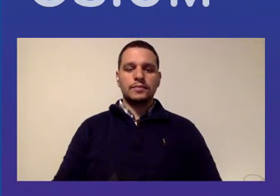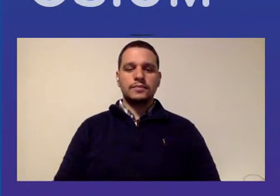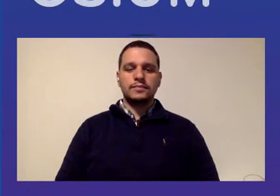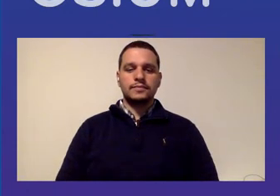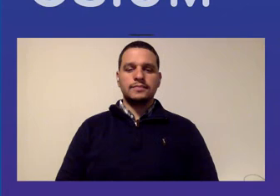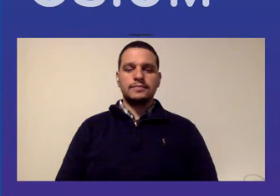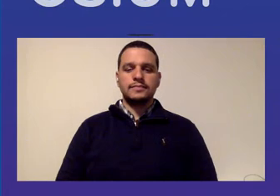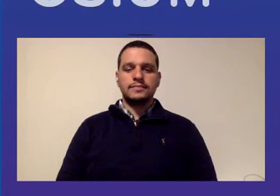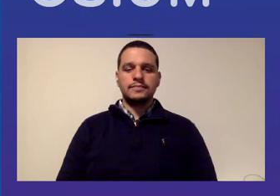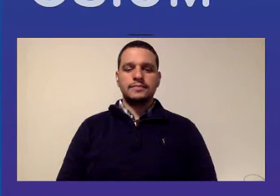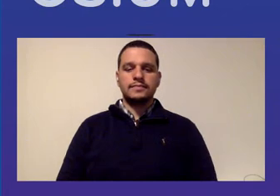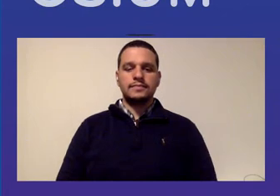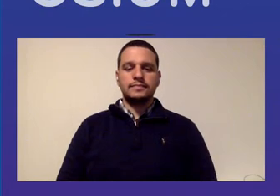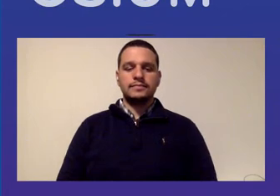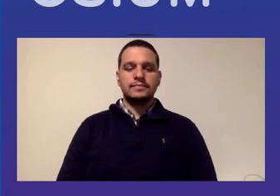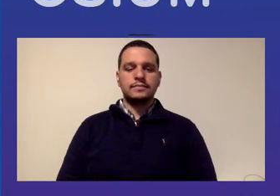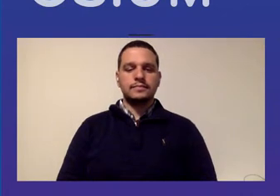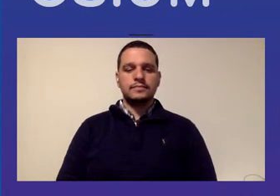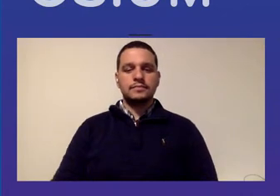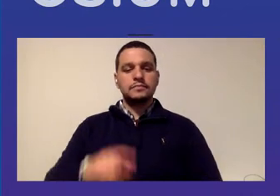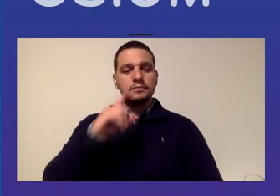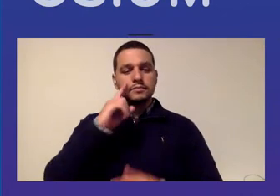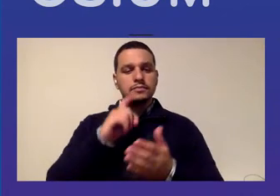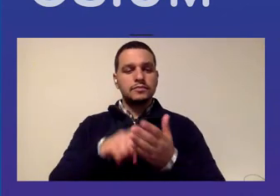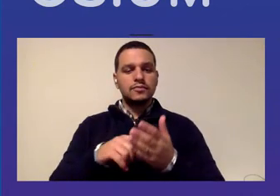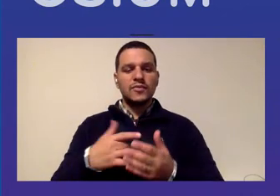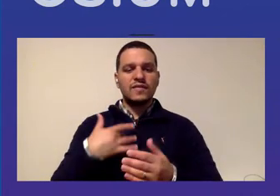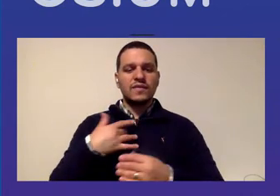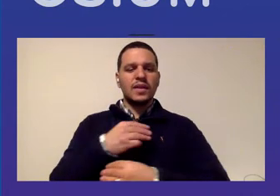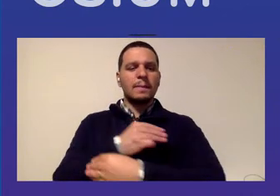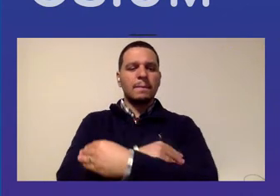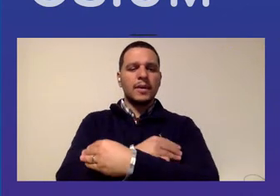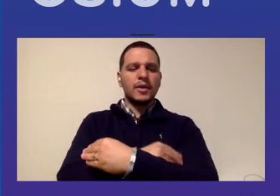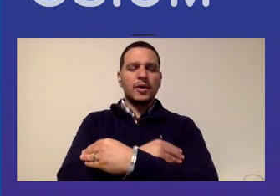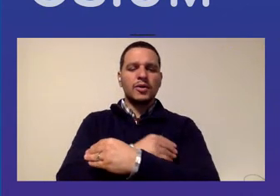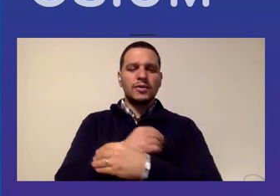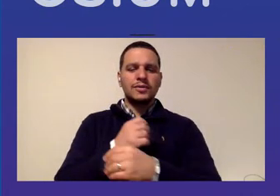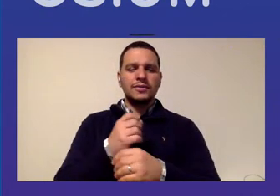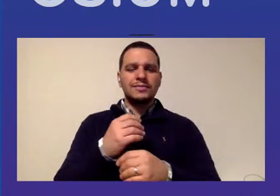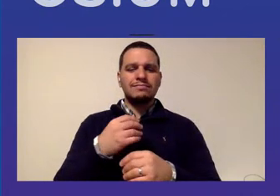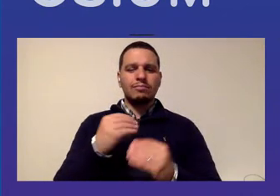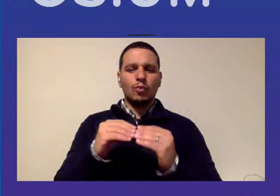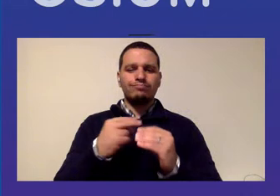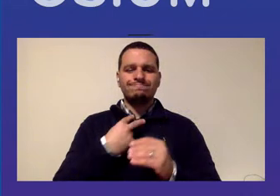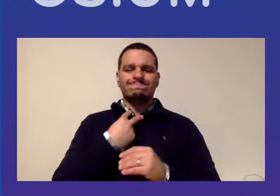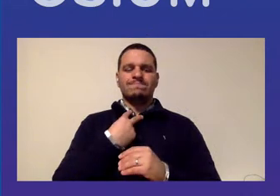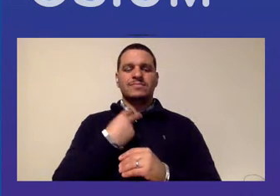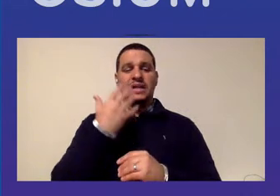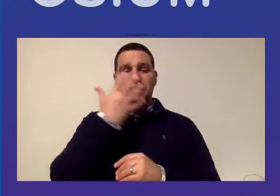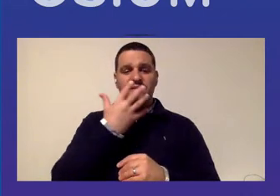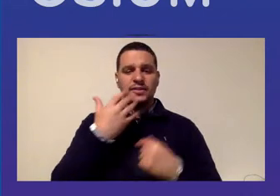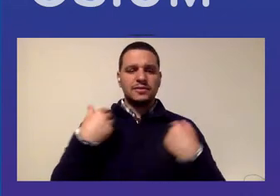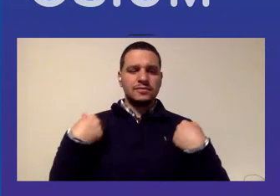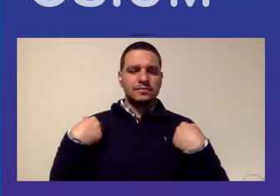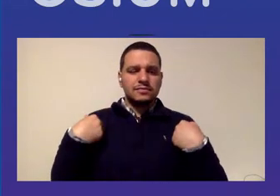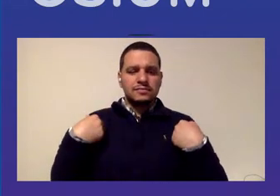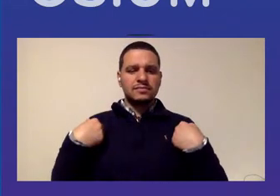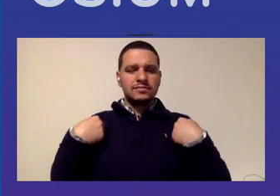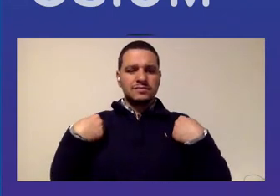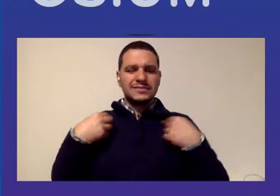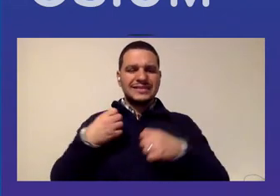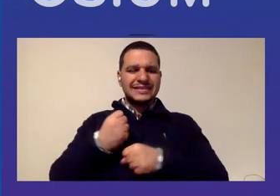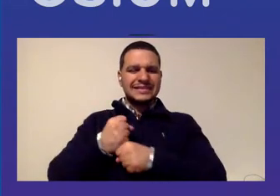And just noticing if you picked up any tension or tightness, maybe in your face or your shoulders, and just try to let it go. Try to let it